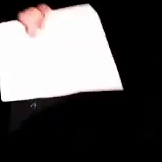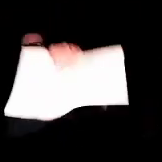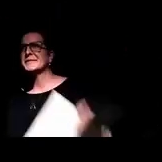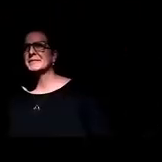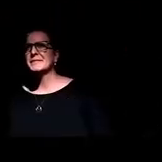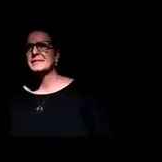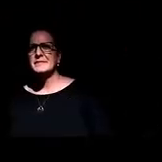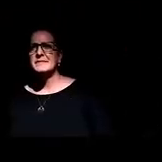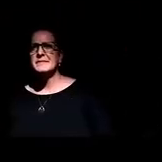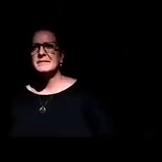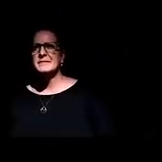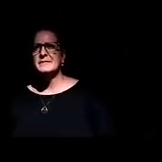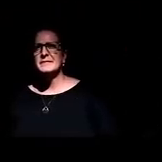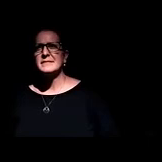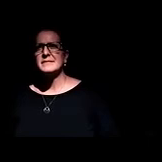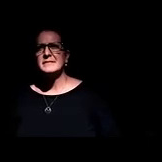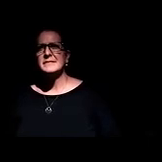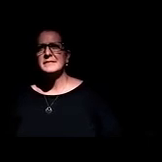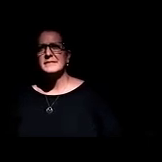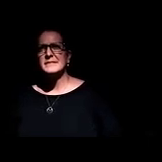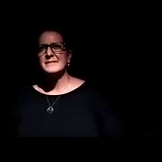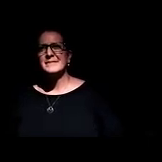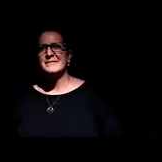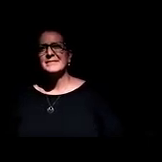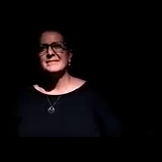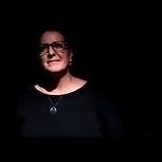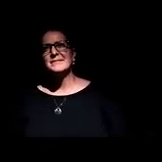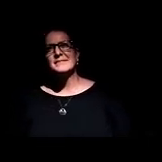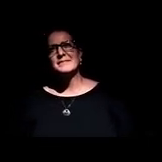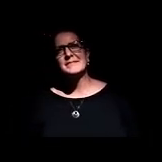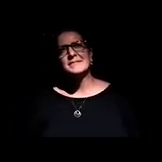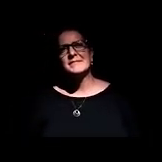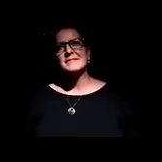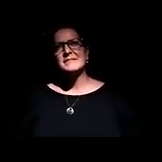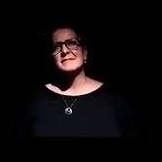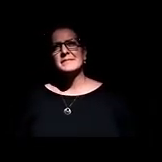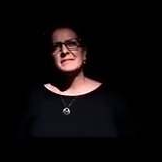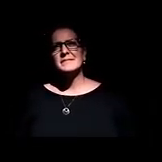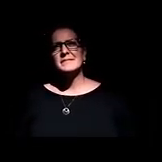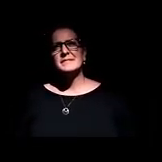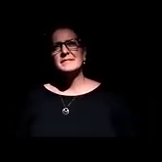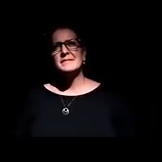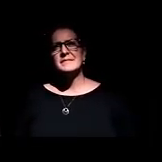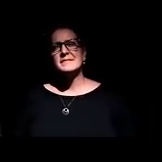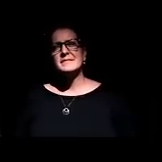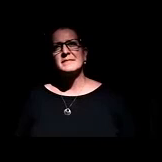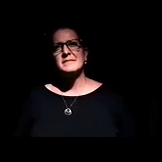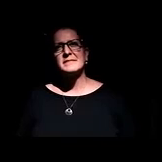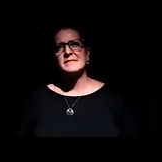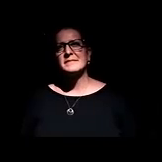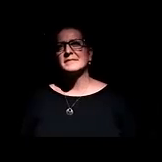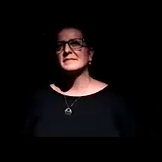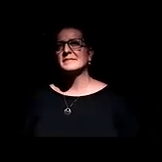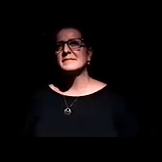Yeah, so thank you for answering that. That's along the lines of my question as well. And so about how many houses are actually in that